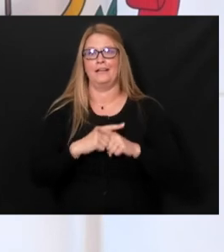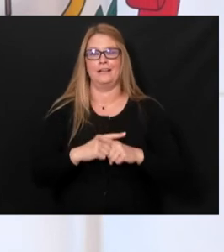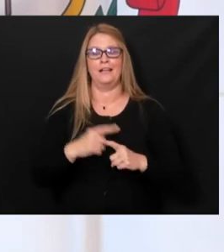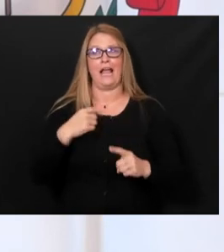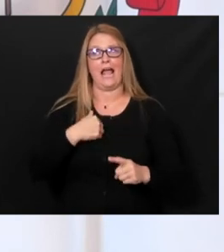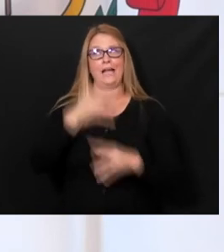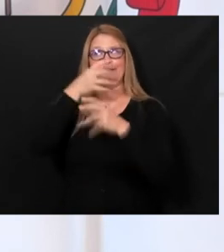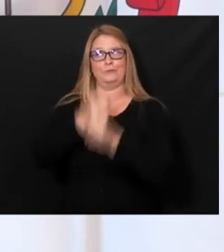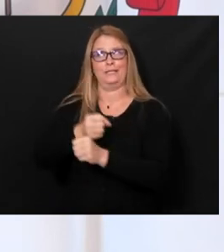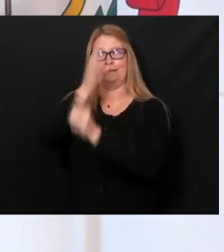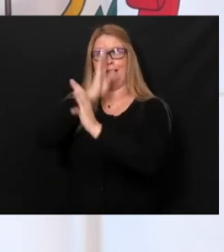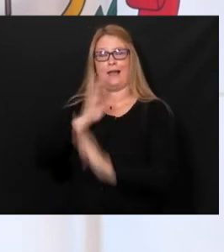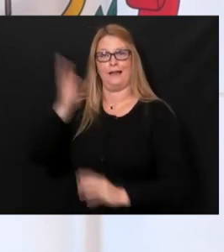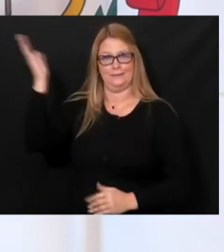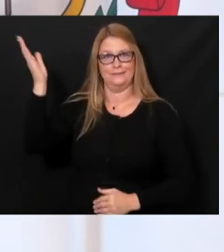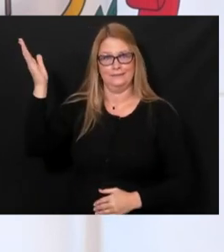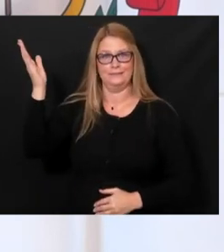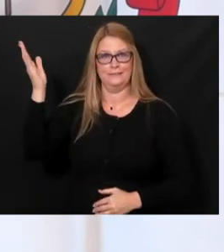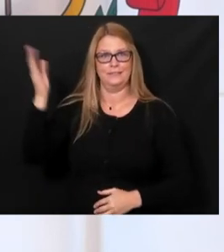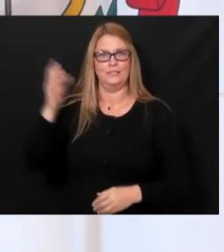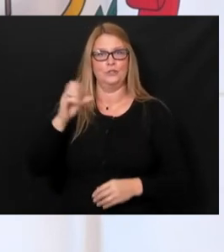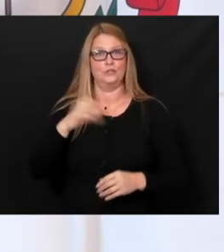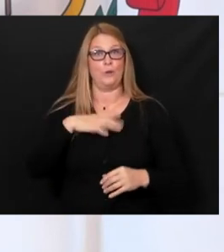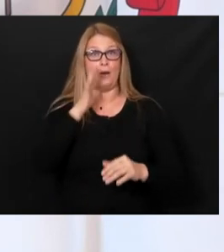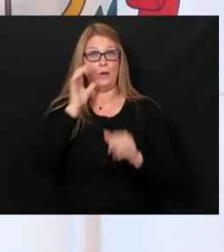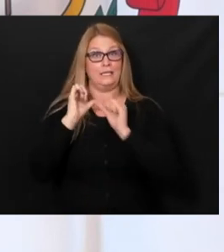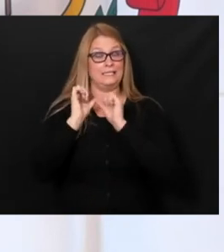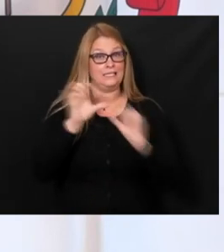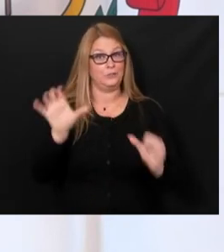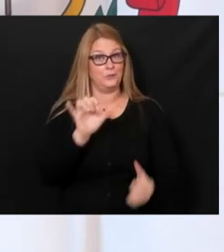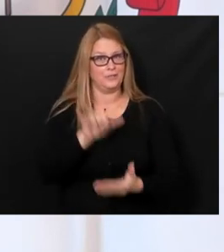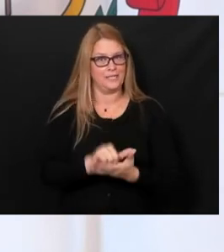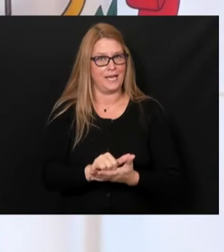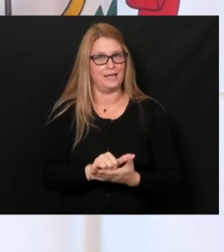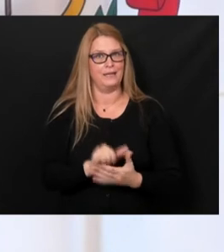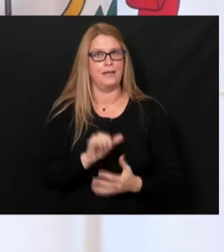Lord and that's what I'm going to continue to do.